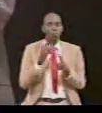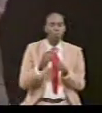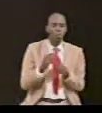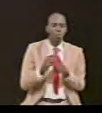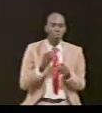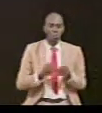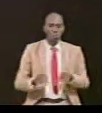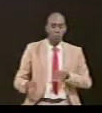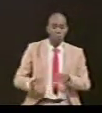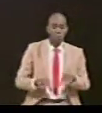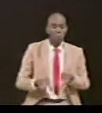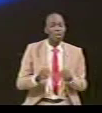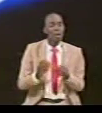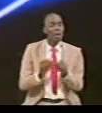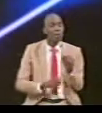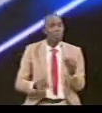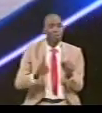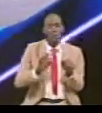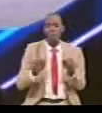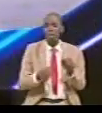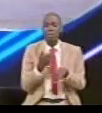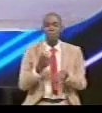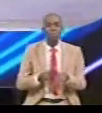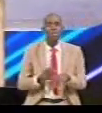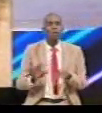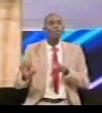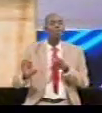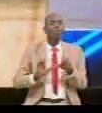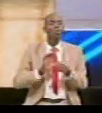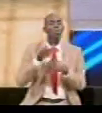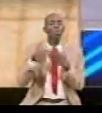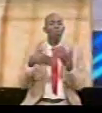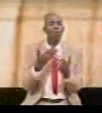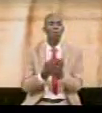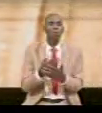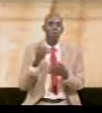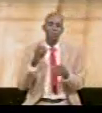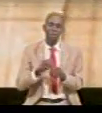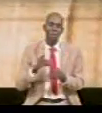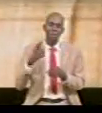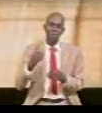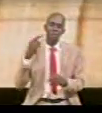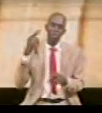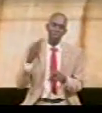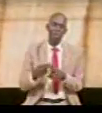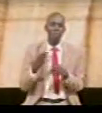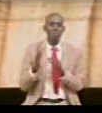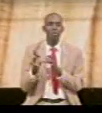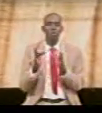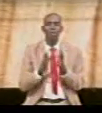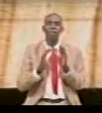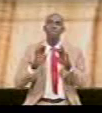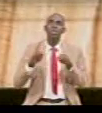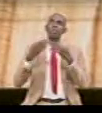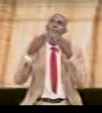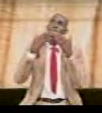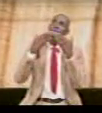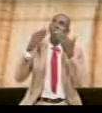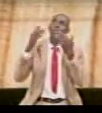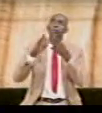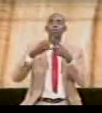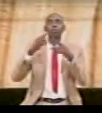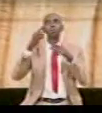everywhere, do all in the name of the Lord Jesus, giving thanks to God and the